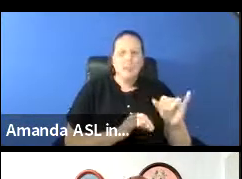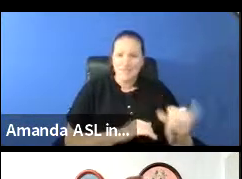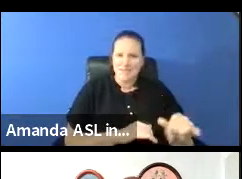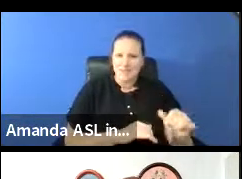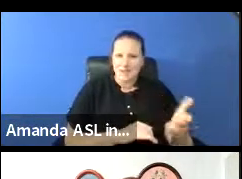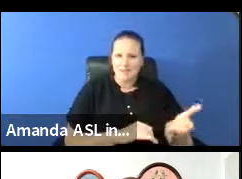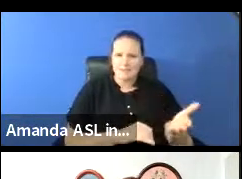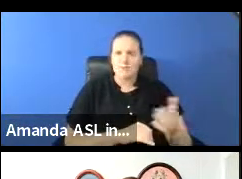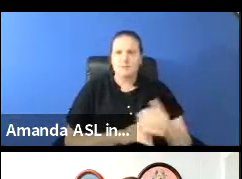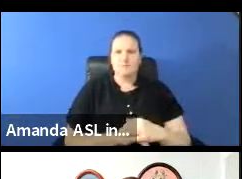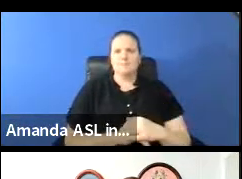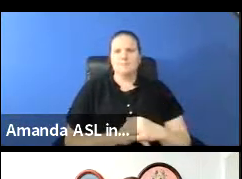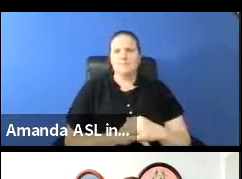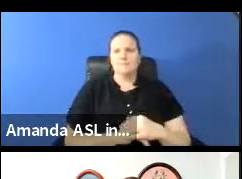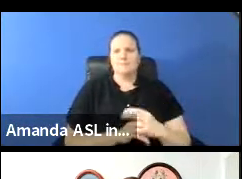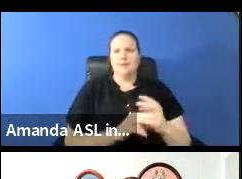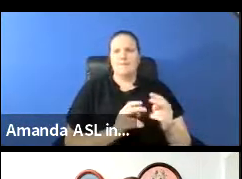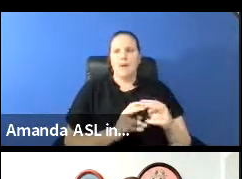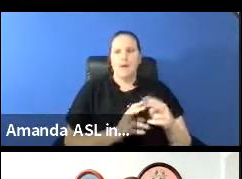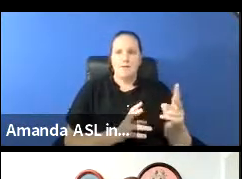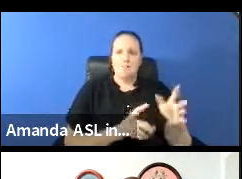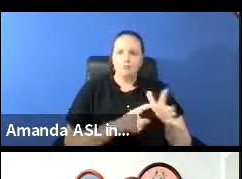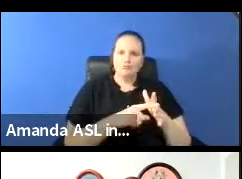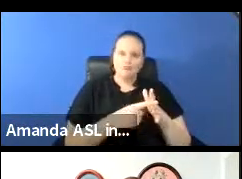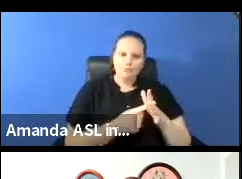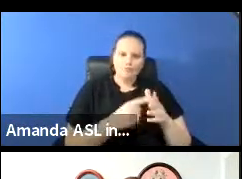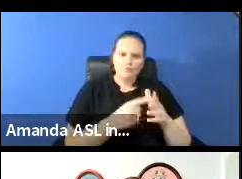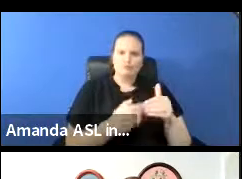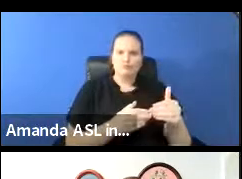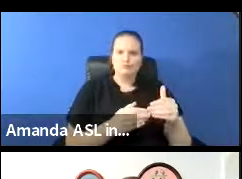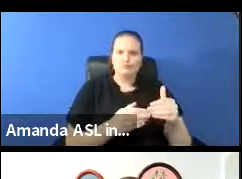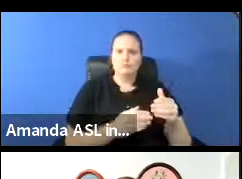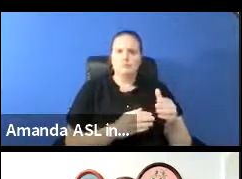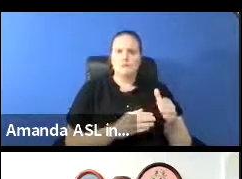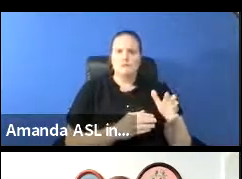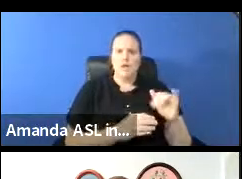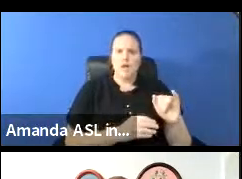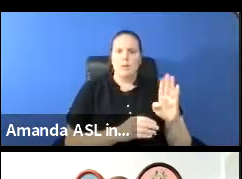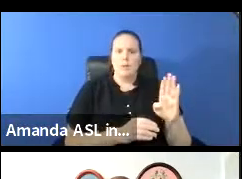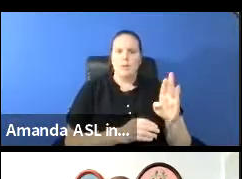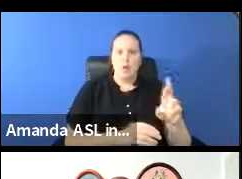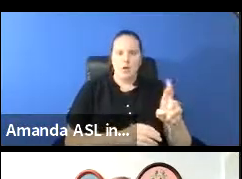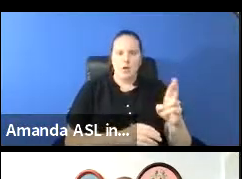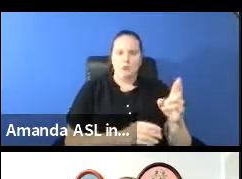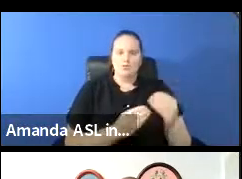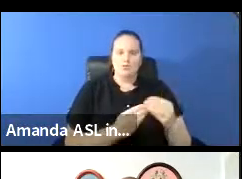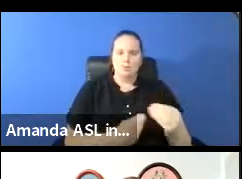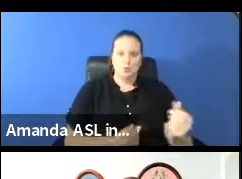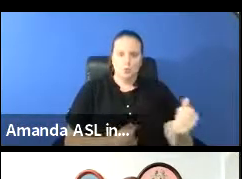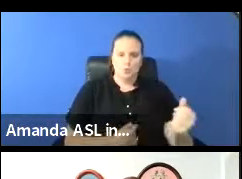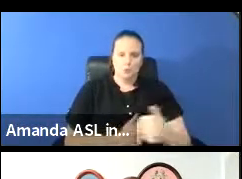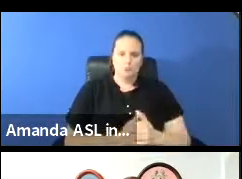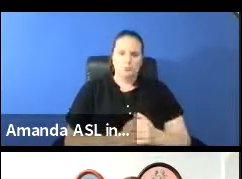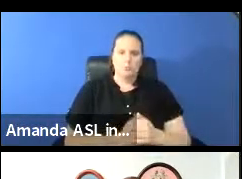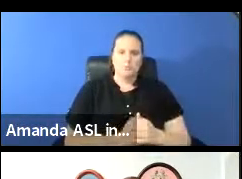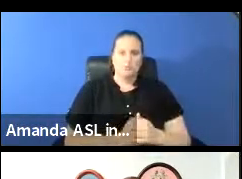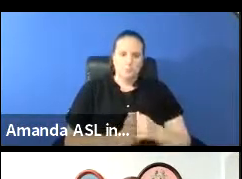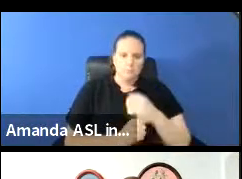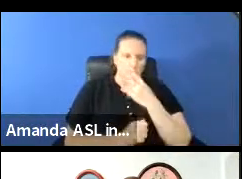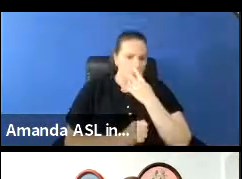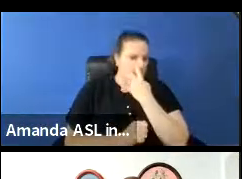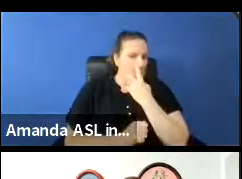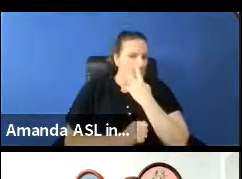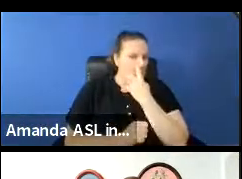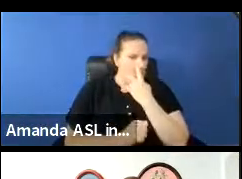be very germane to putting forth the IBR solution. And so we're going to need